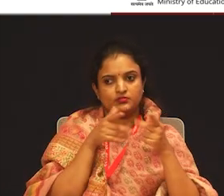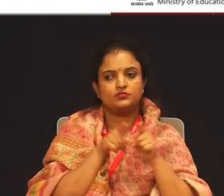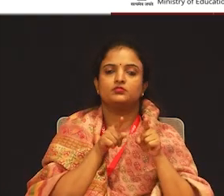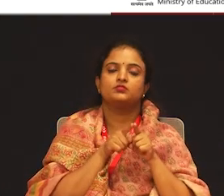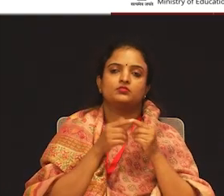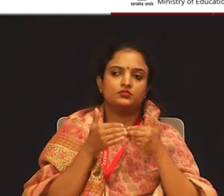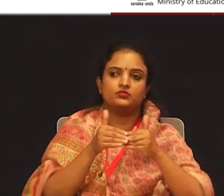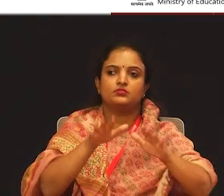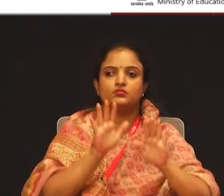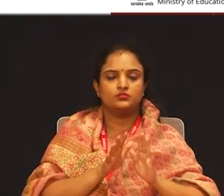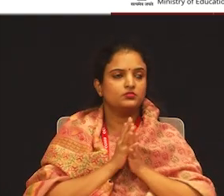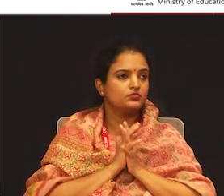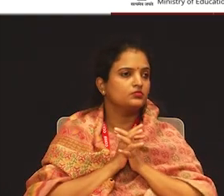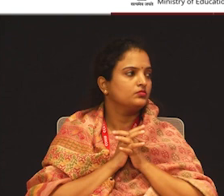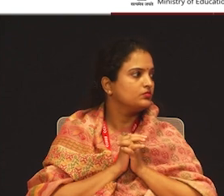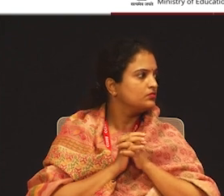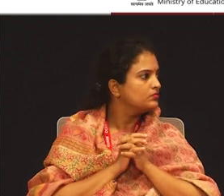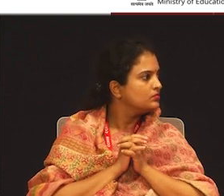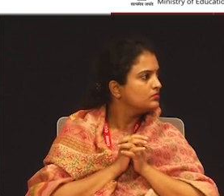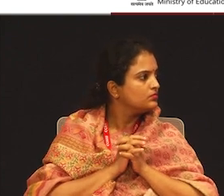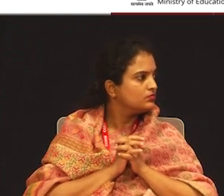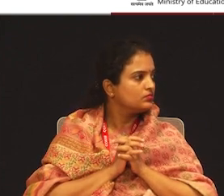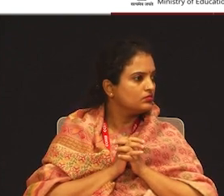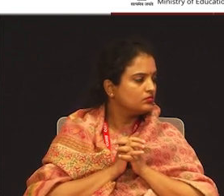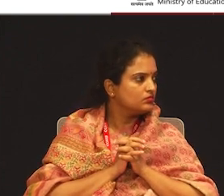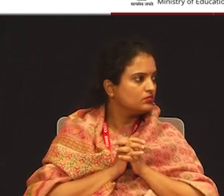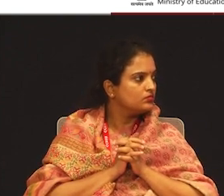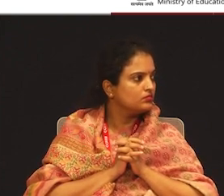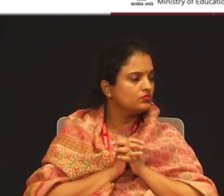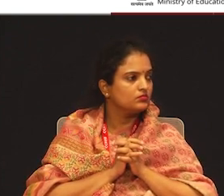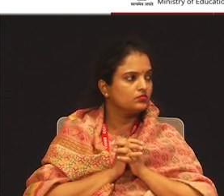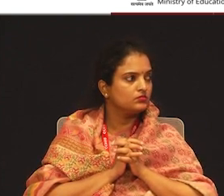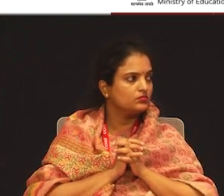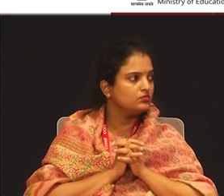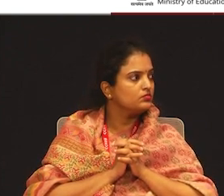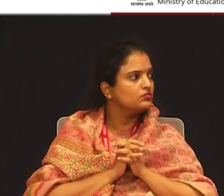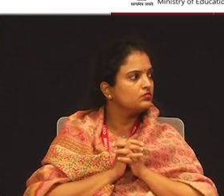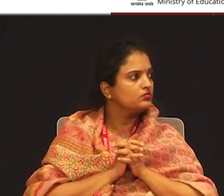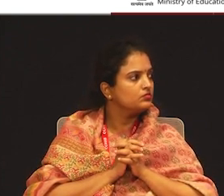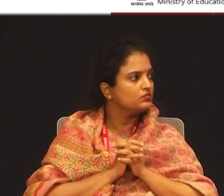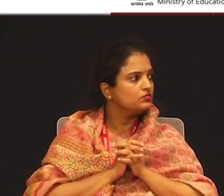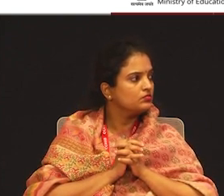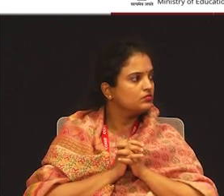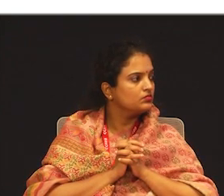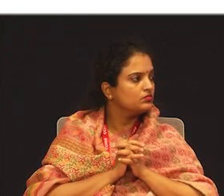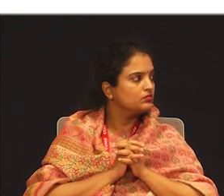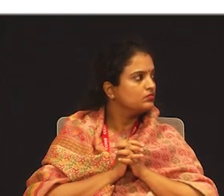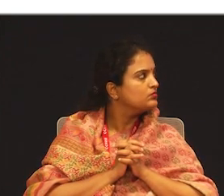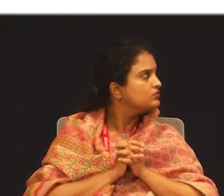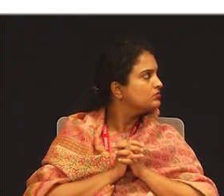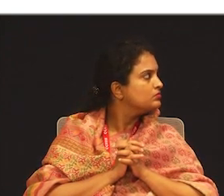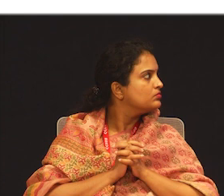that we have for school education system, right from foundation to tertiary and secondary